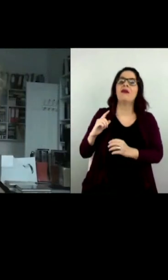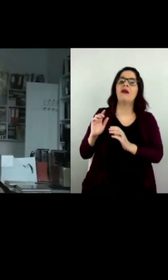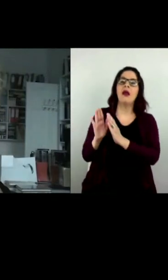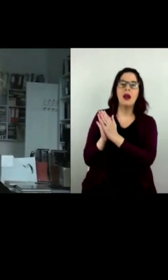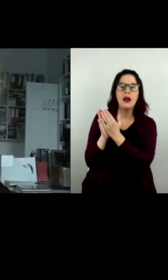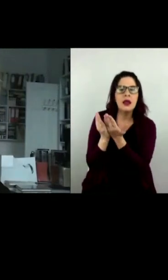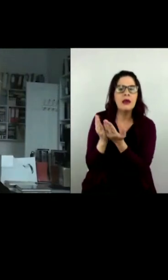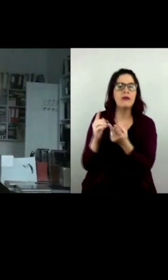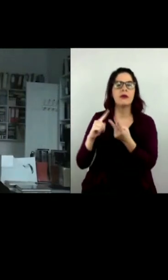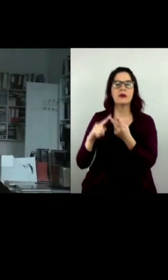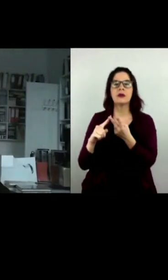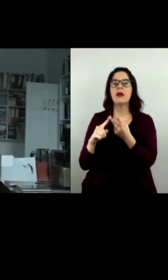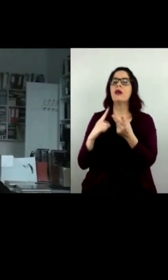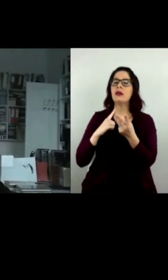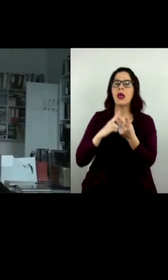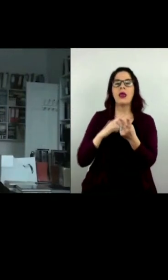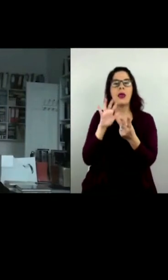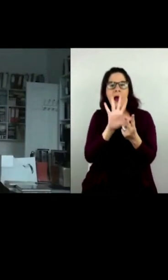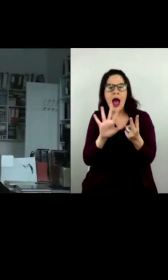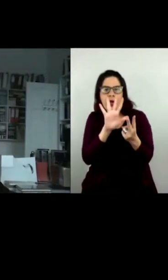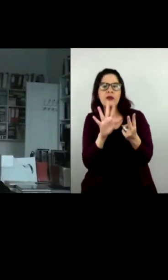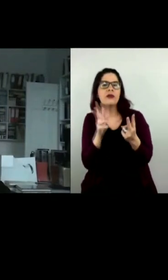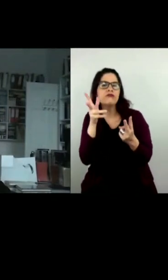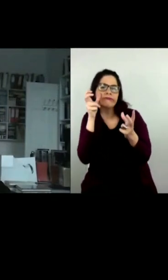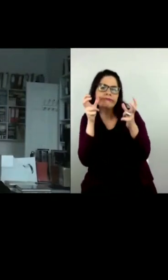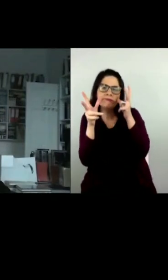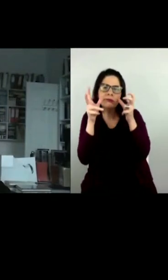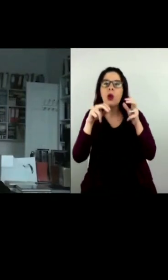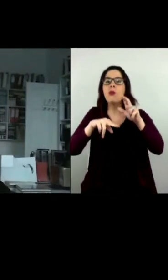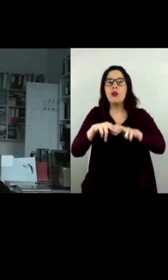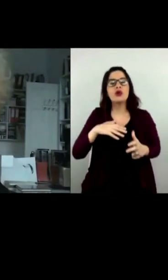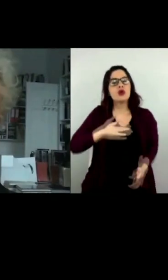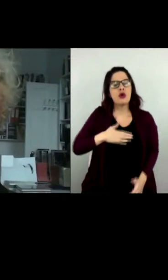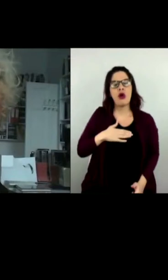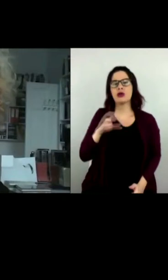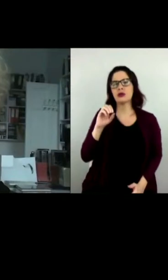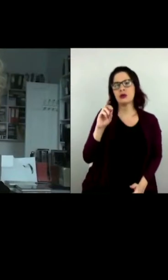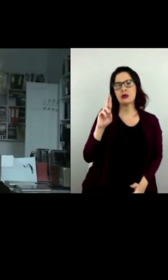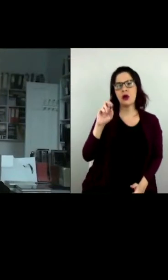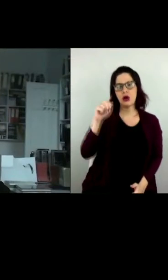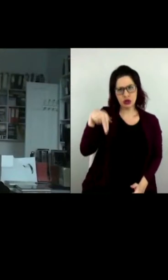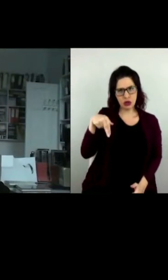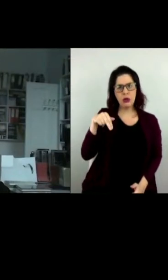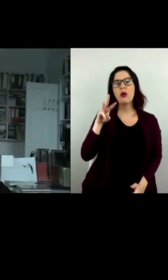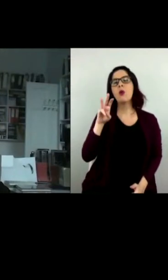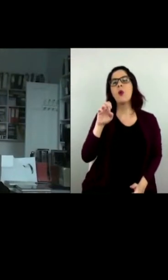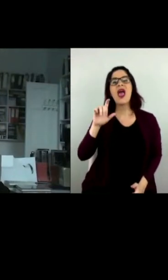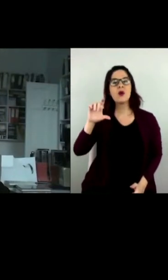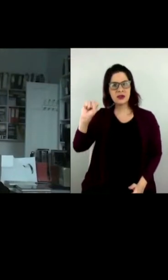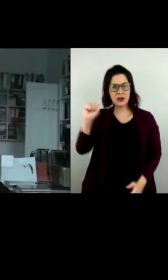to Orson Welles as a looker, as a visual artist, as a visual thinker.